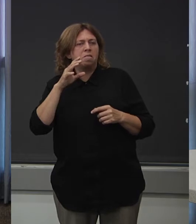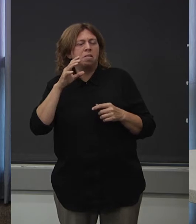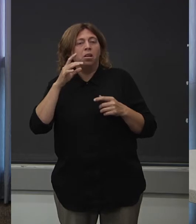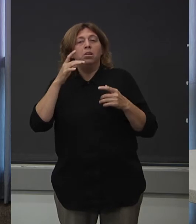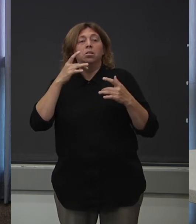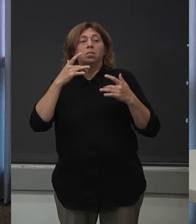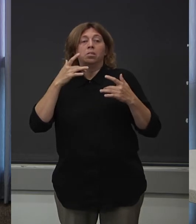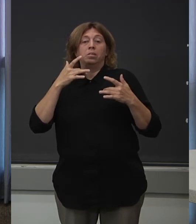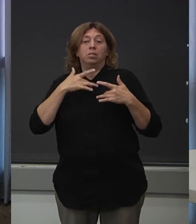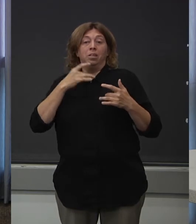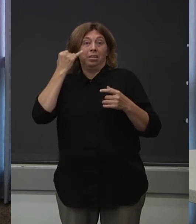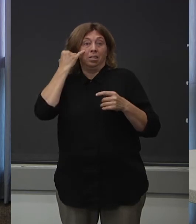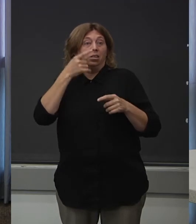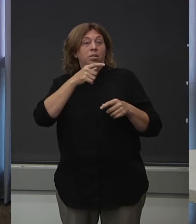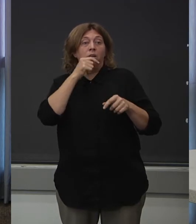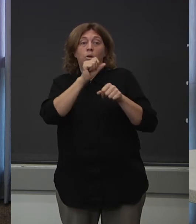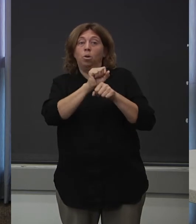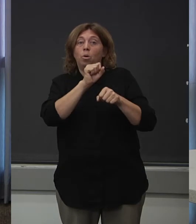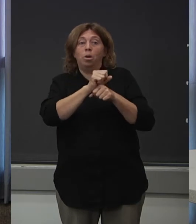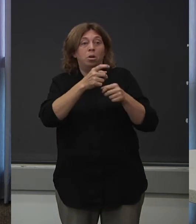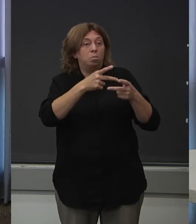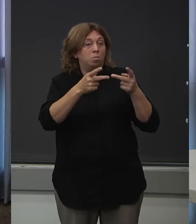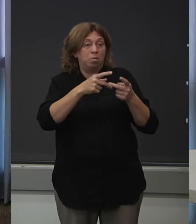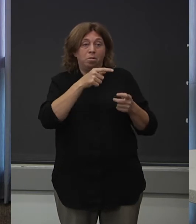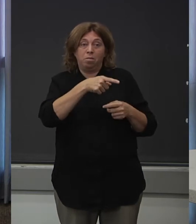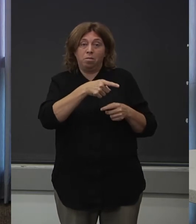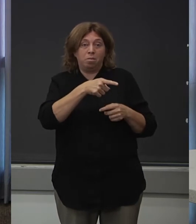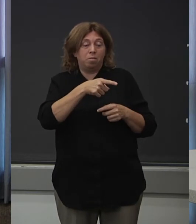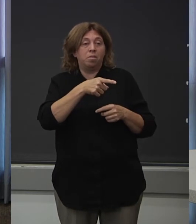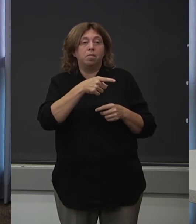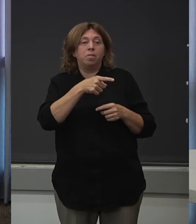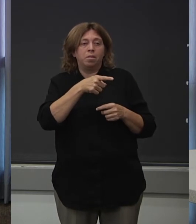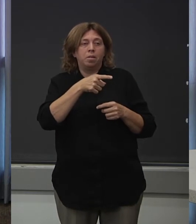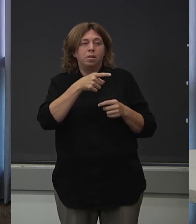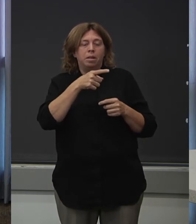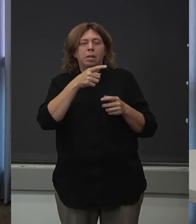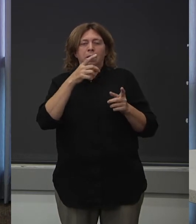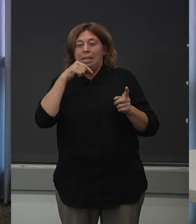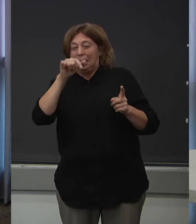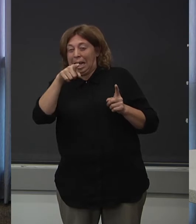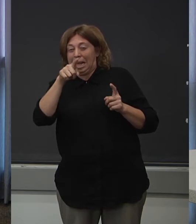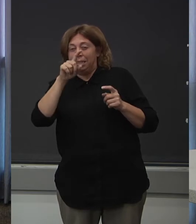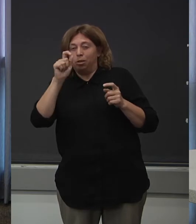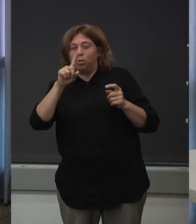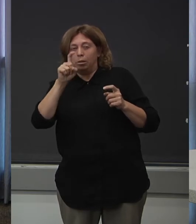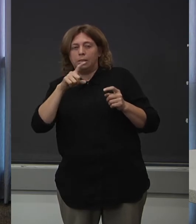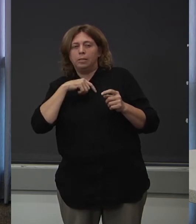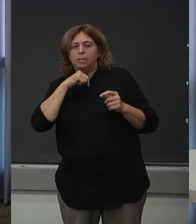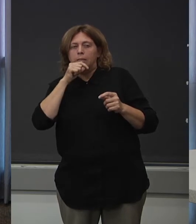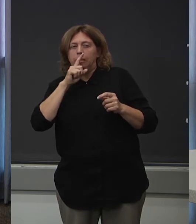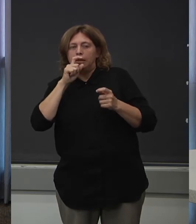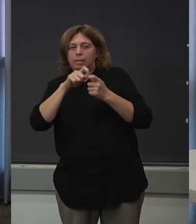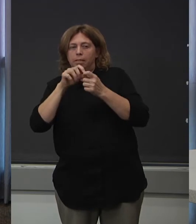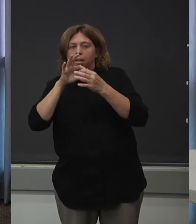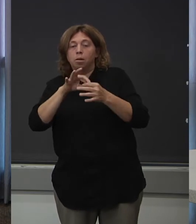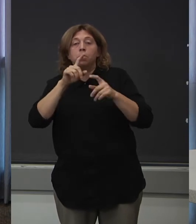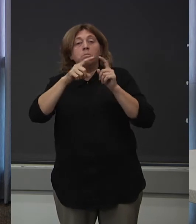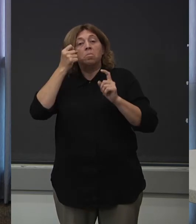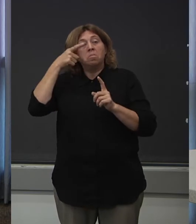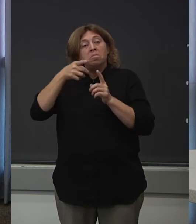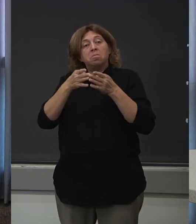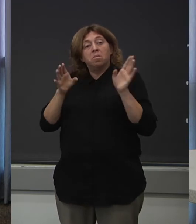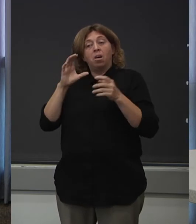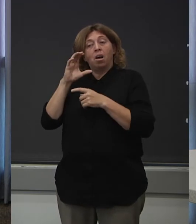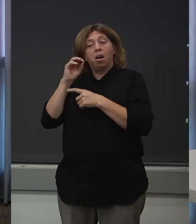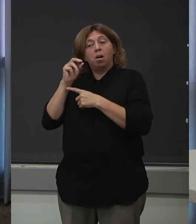wouldn't necessarily navigate that. But common areas of residential buildings typically, I think, would be public spaces. And so I believe that under the